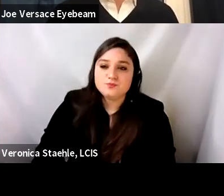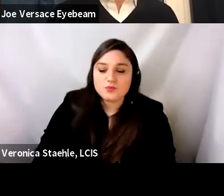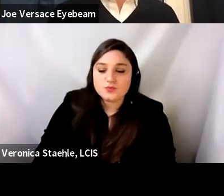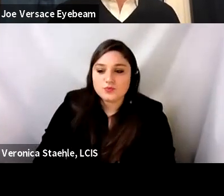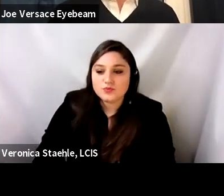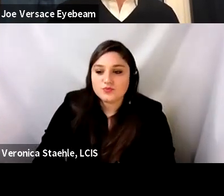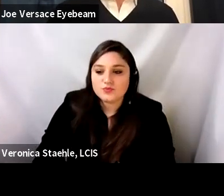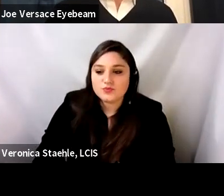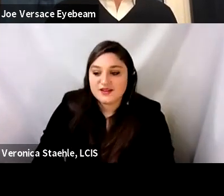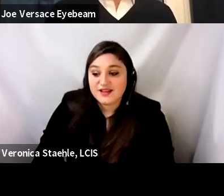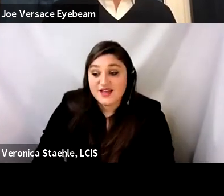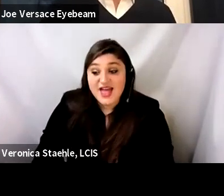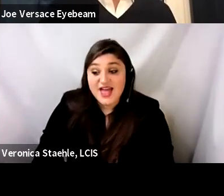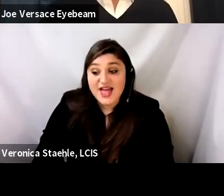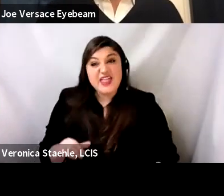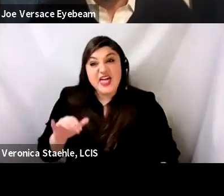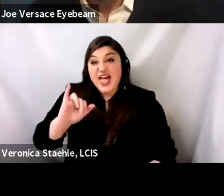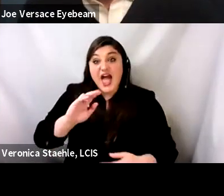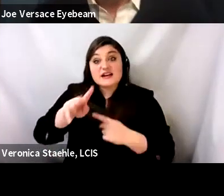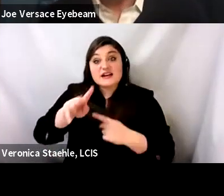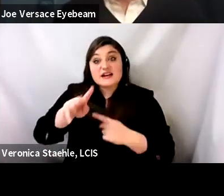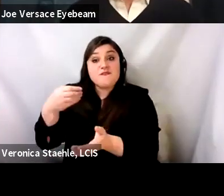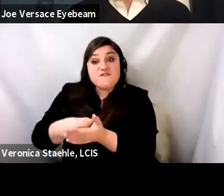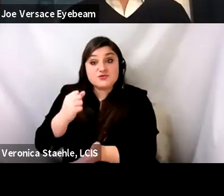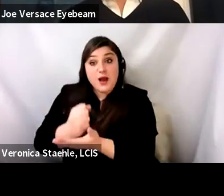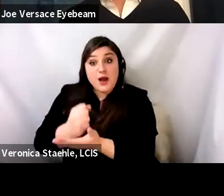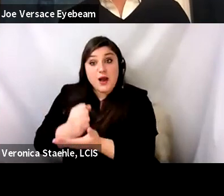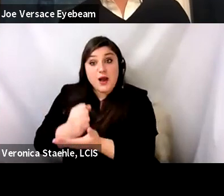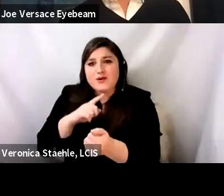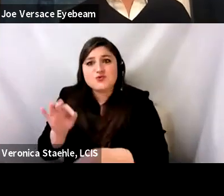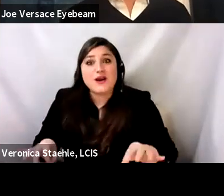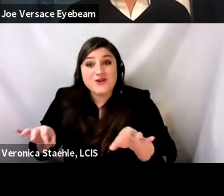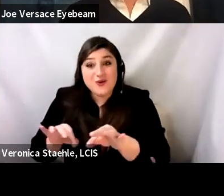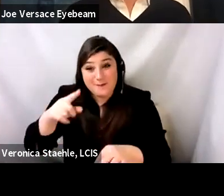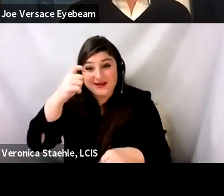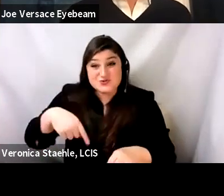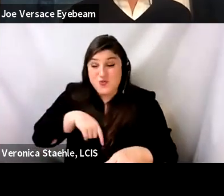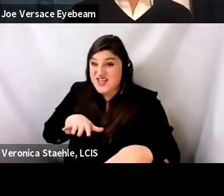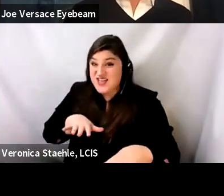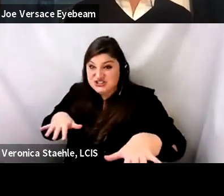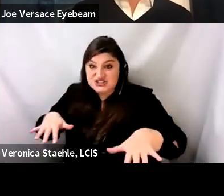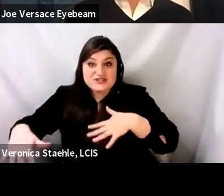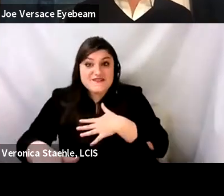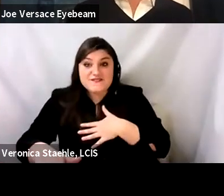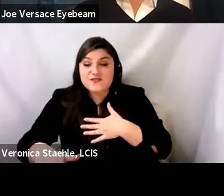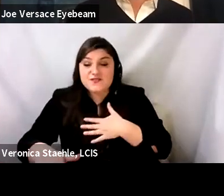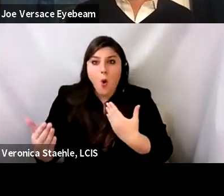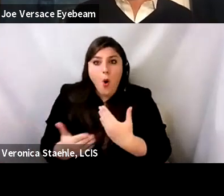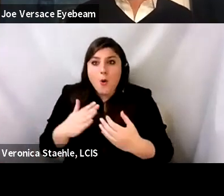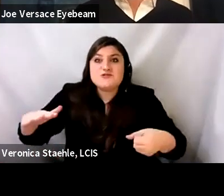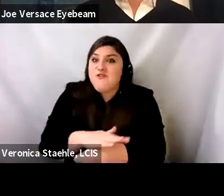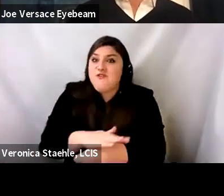radically changing everything that we did in the process. And so it was a really, it was very much a all hands on